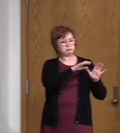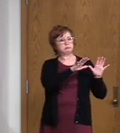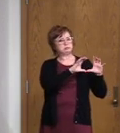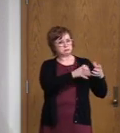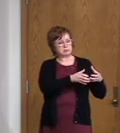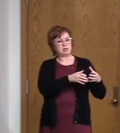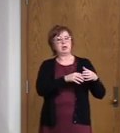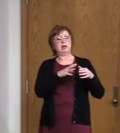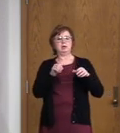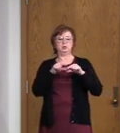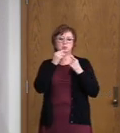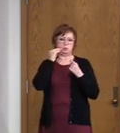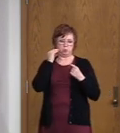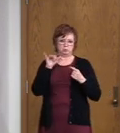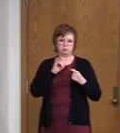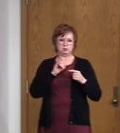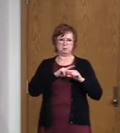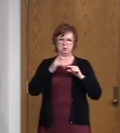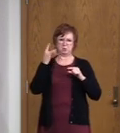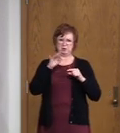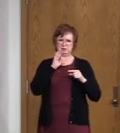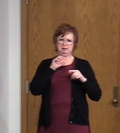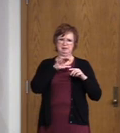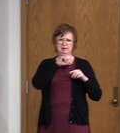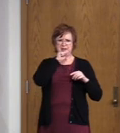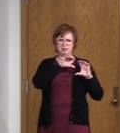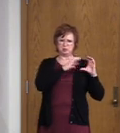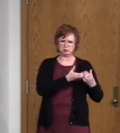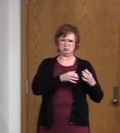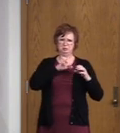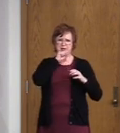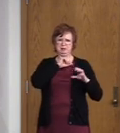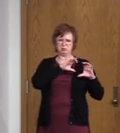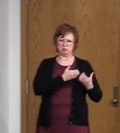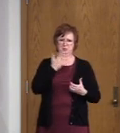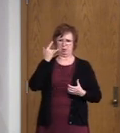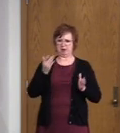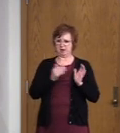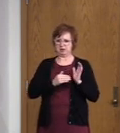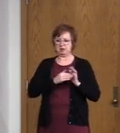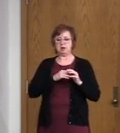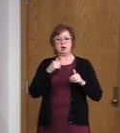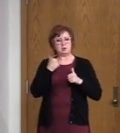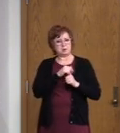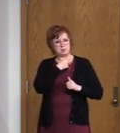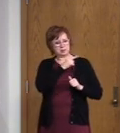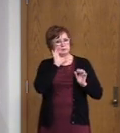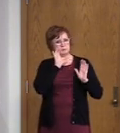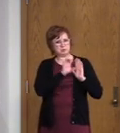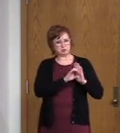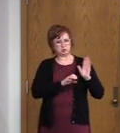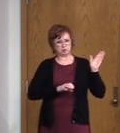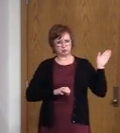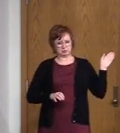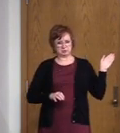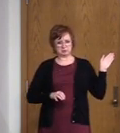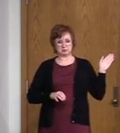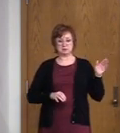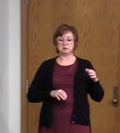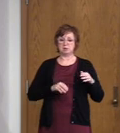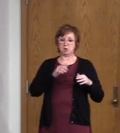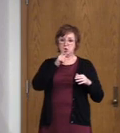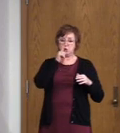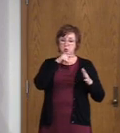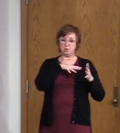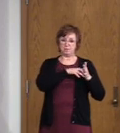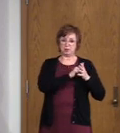about this throughout the pandemic, but I think this table is a good reality check, but also a good reminder of who's most vulnerable and who's